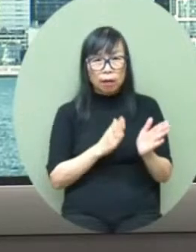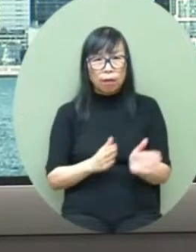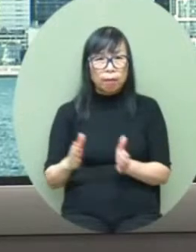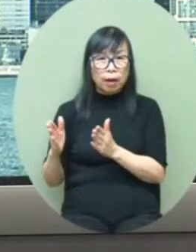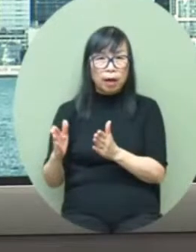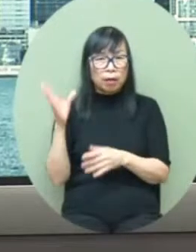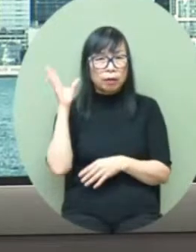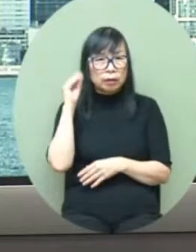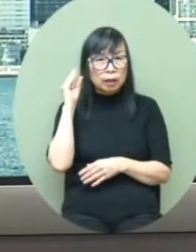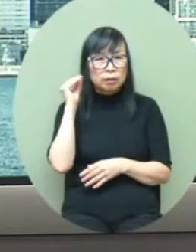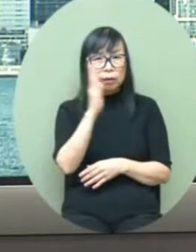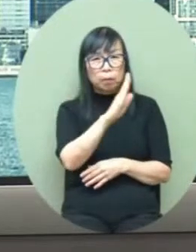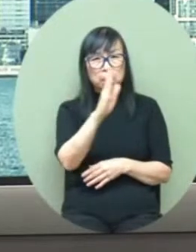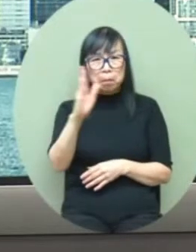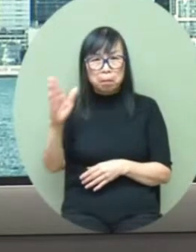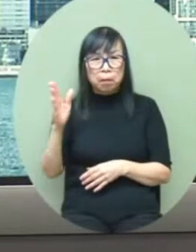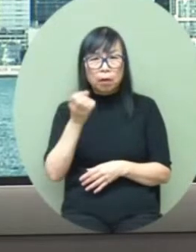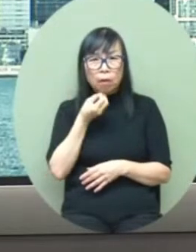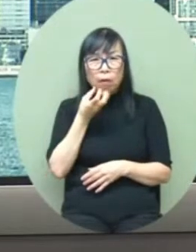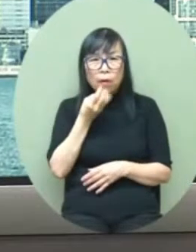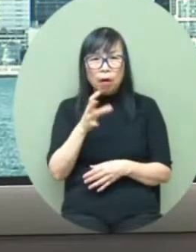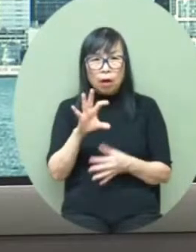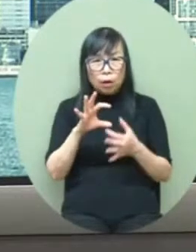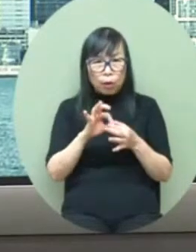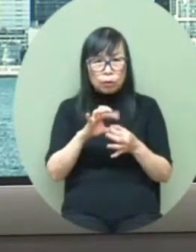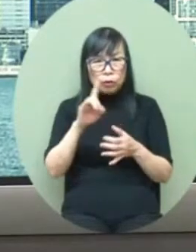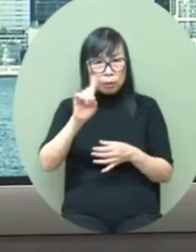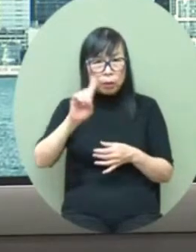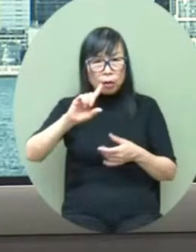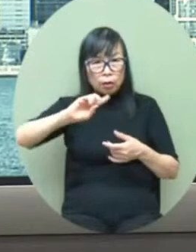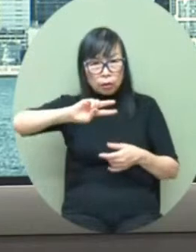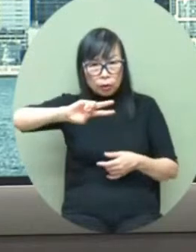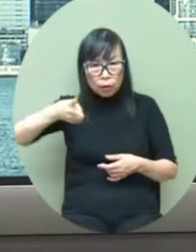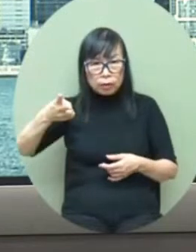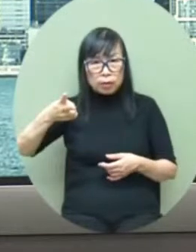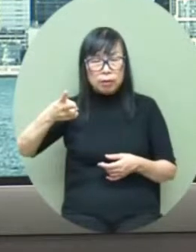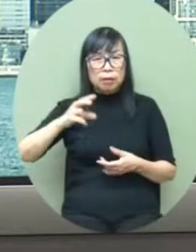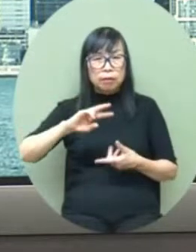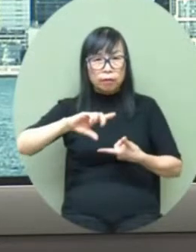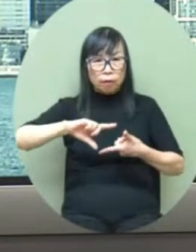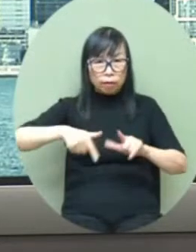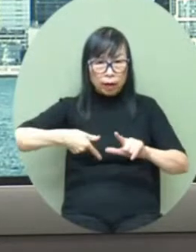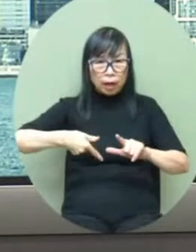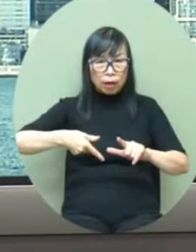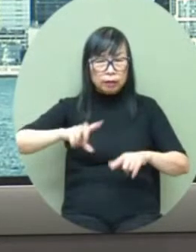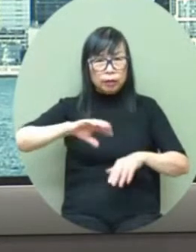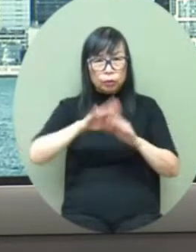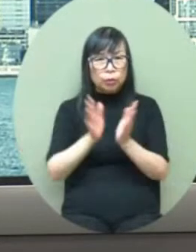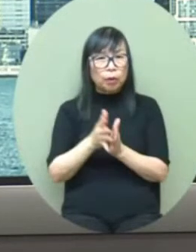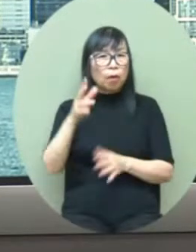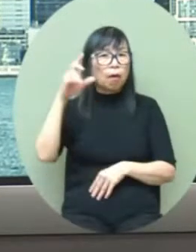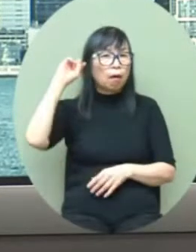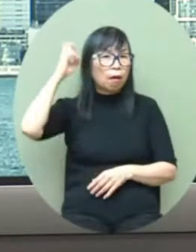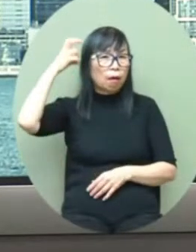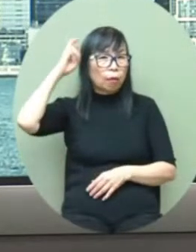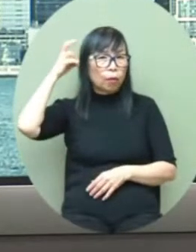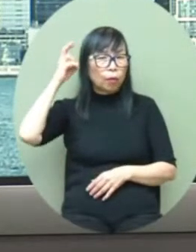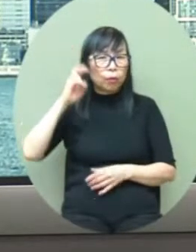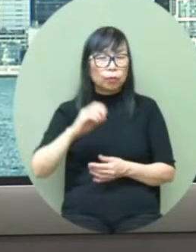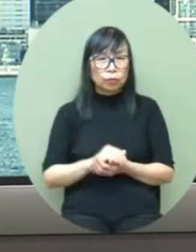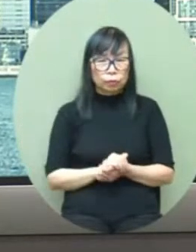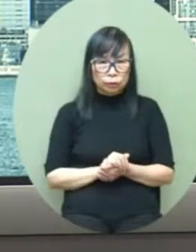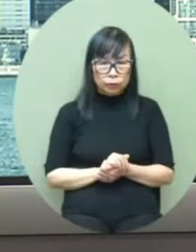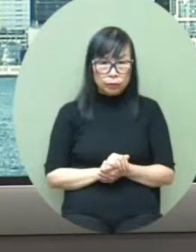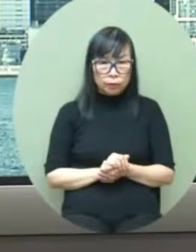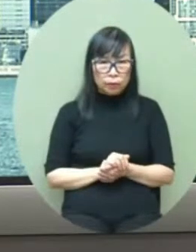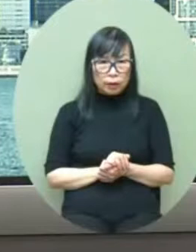improved. Of course, we will take all these opinions into consideration. But I think what is most important at this